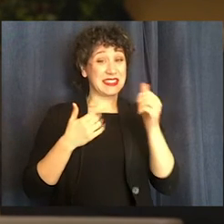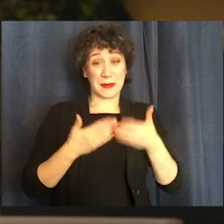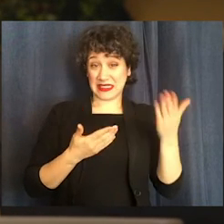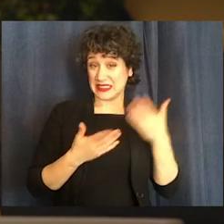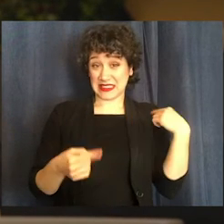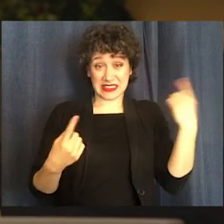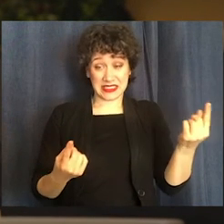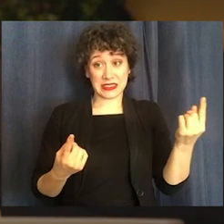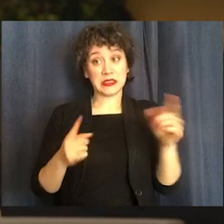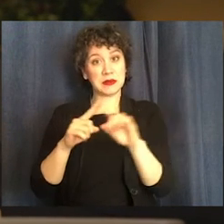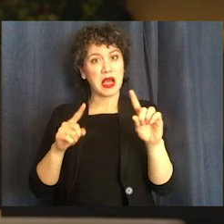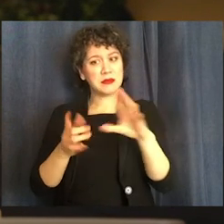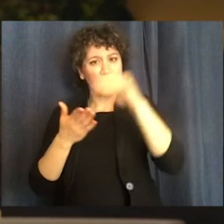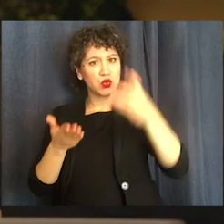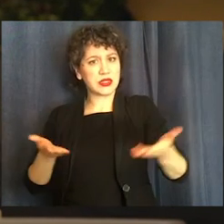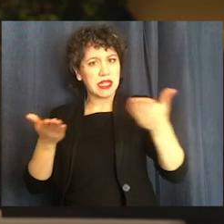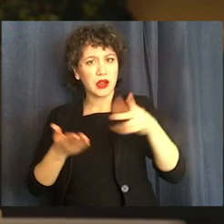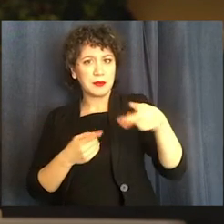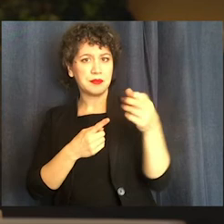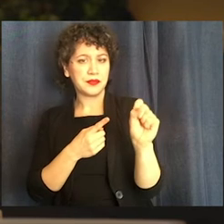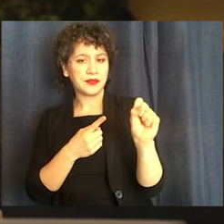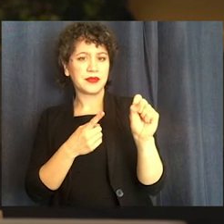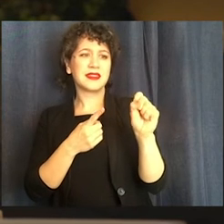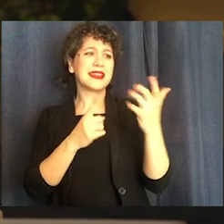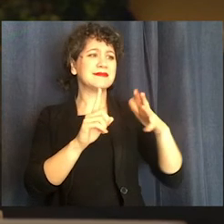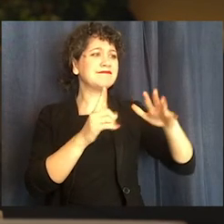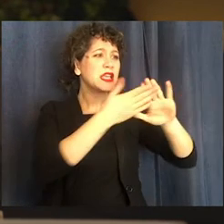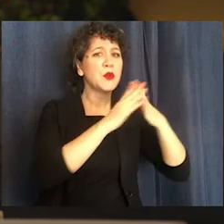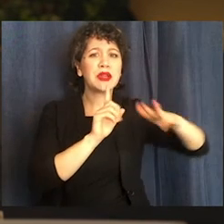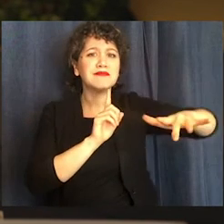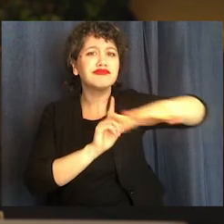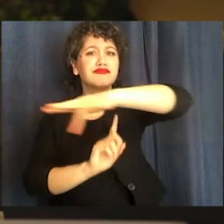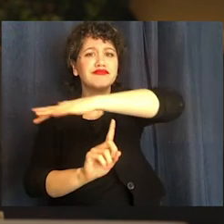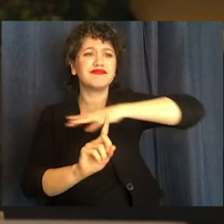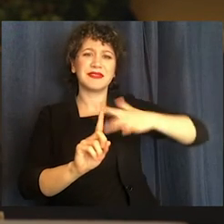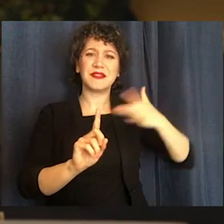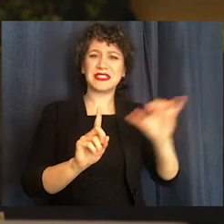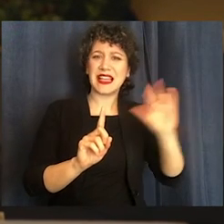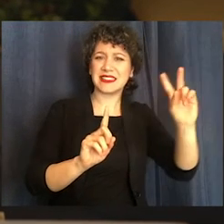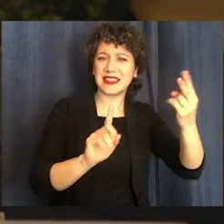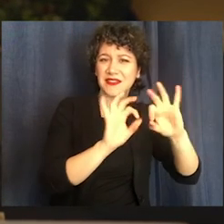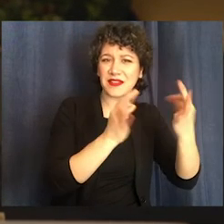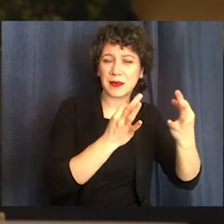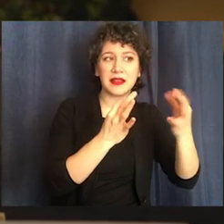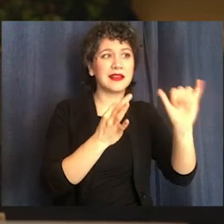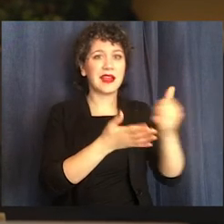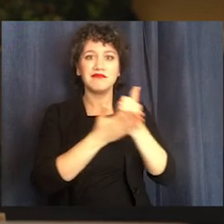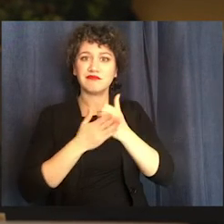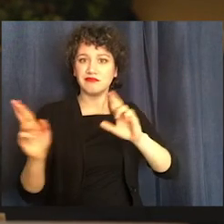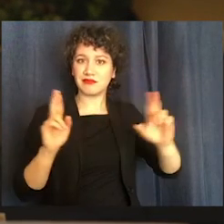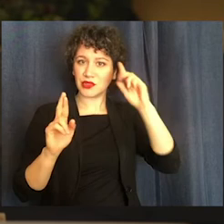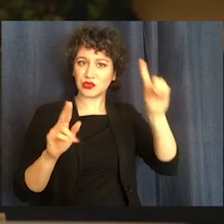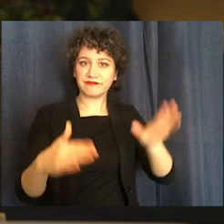obstacles. Community. That is what Palmer, Alaska is all about. No matter where anyone goes, there is always a